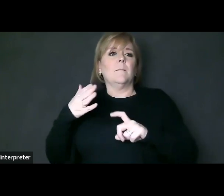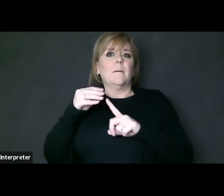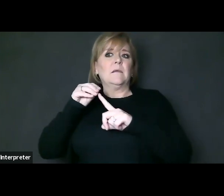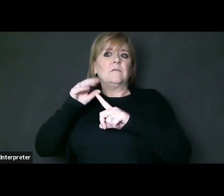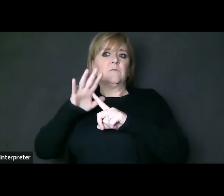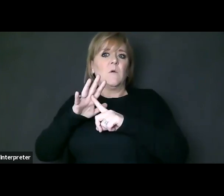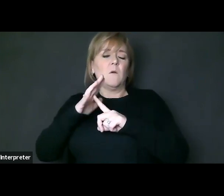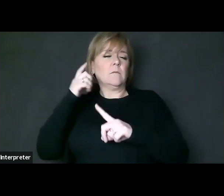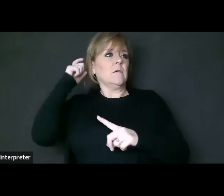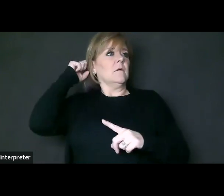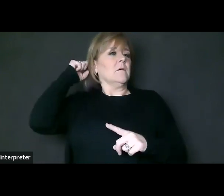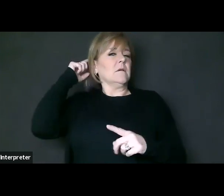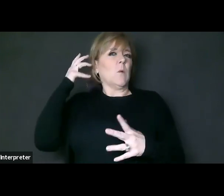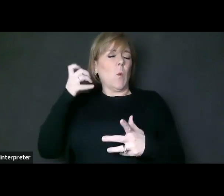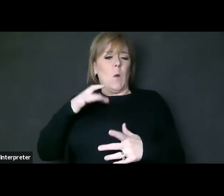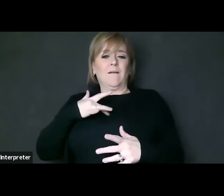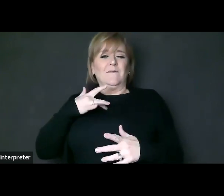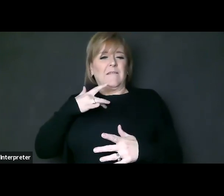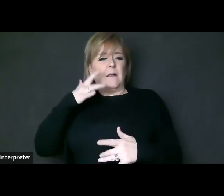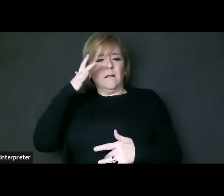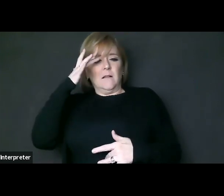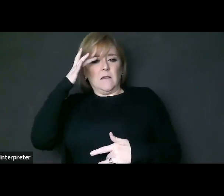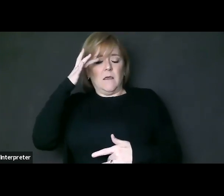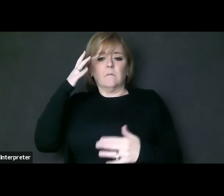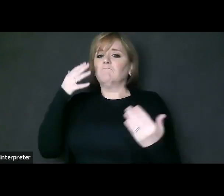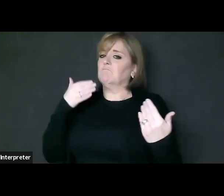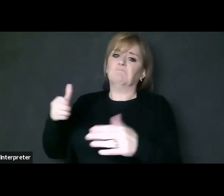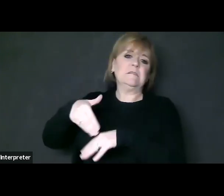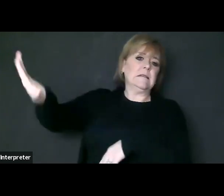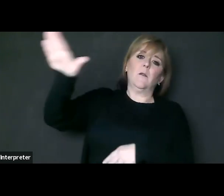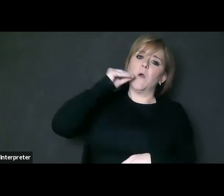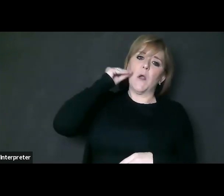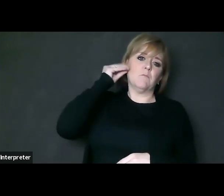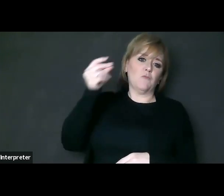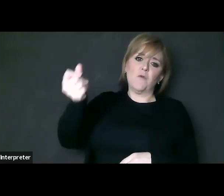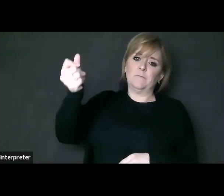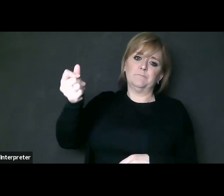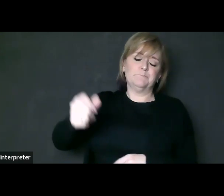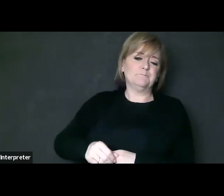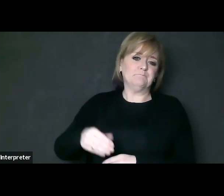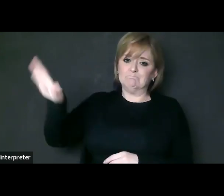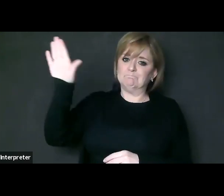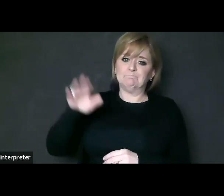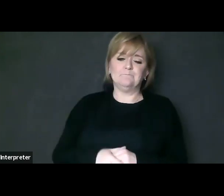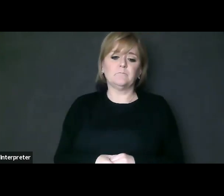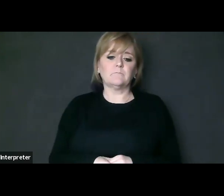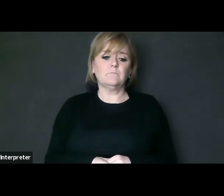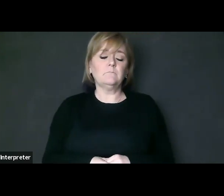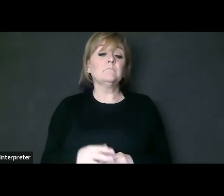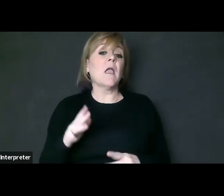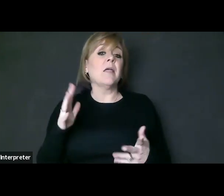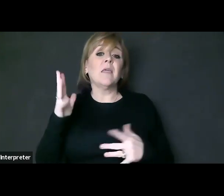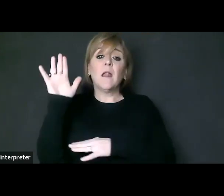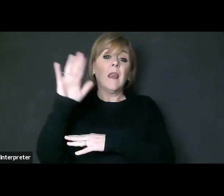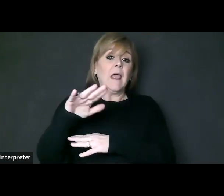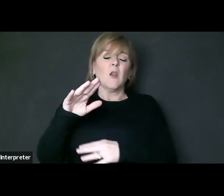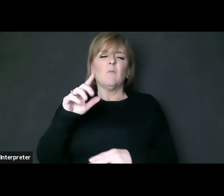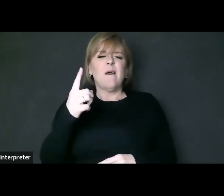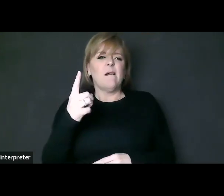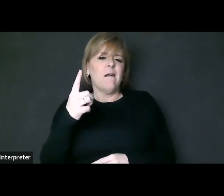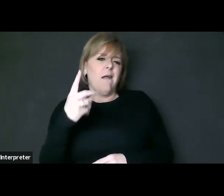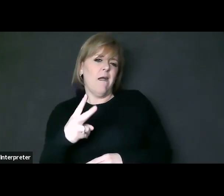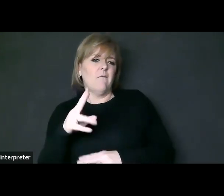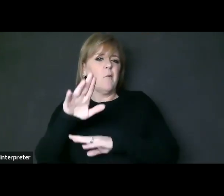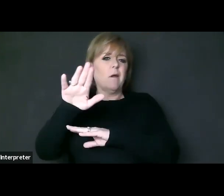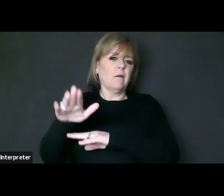may begin to feel symptoms, then we go ahead and send them home right then. Then they get their temperature checked about halfway through the